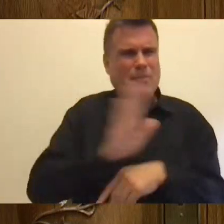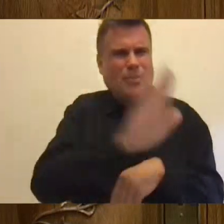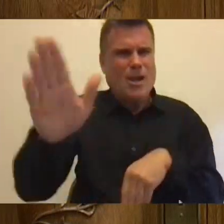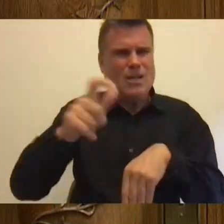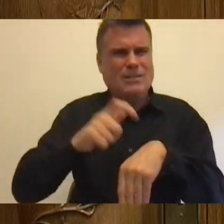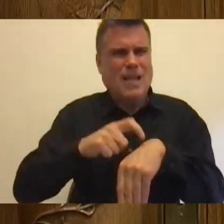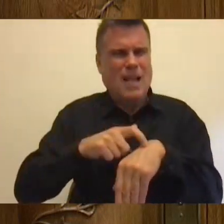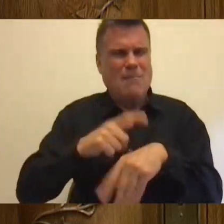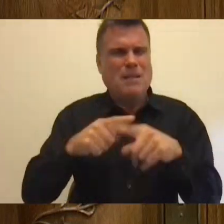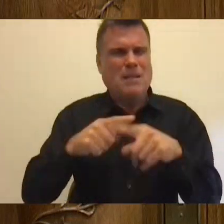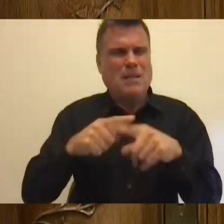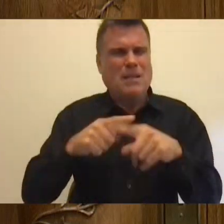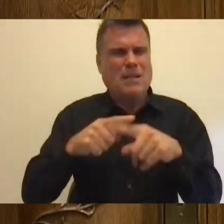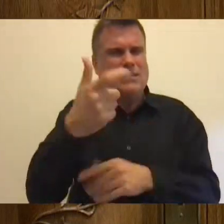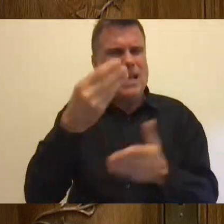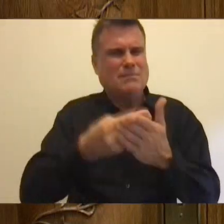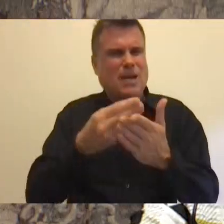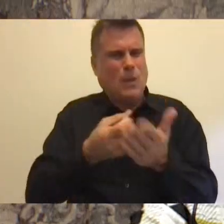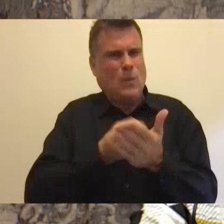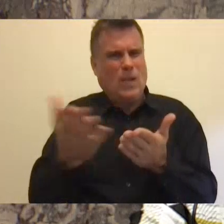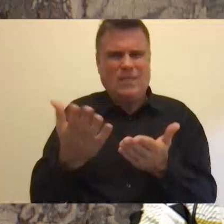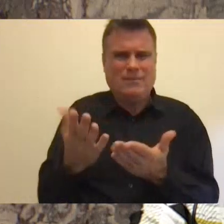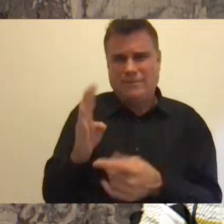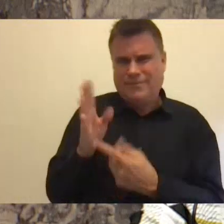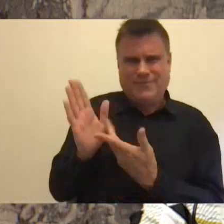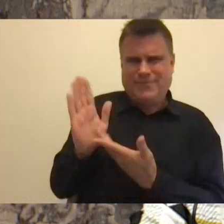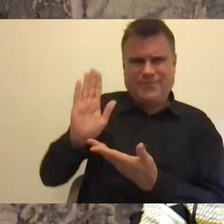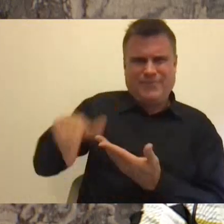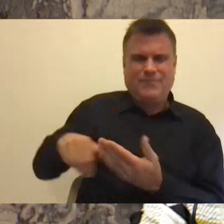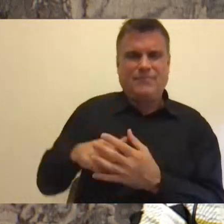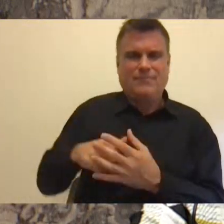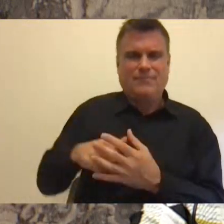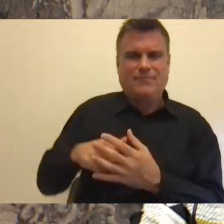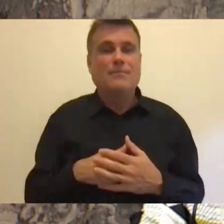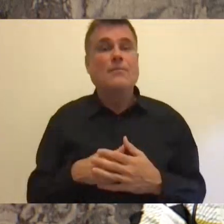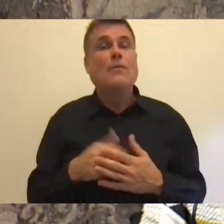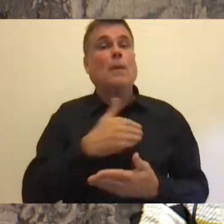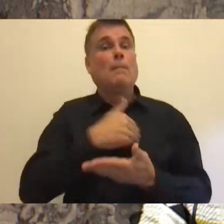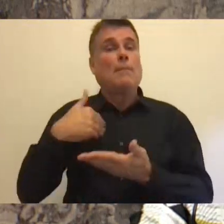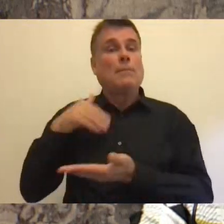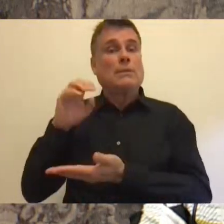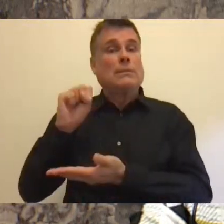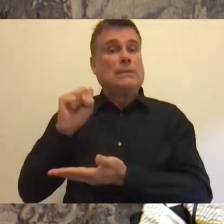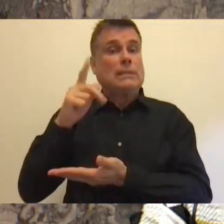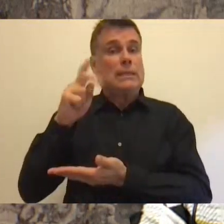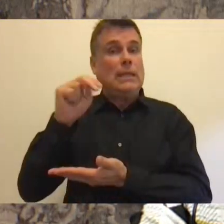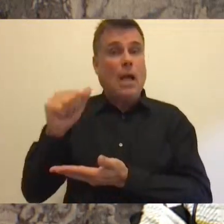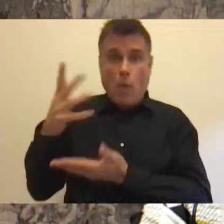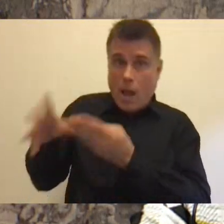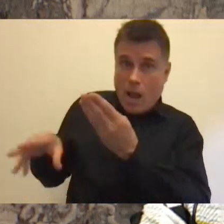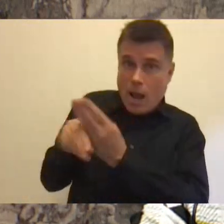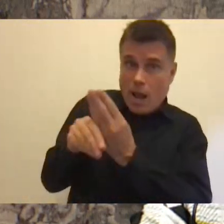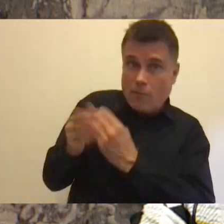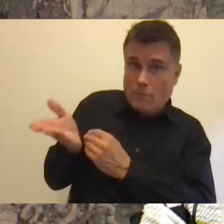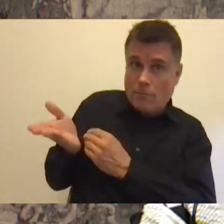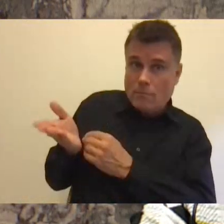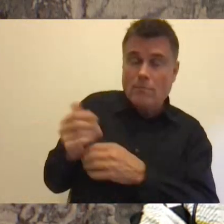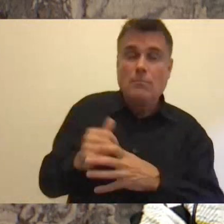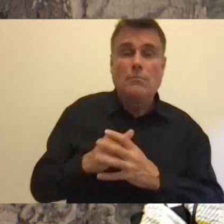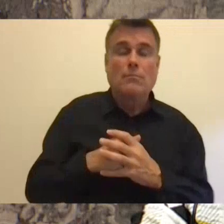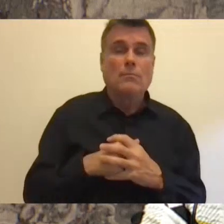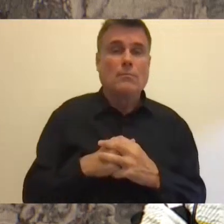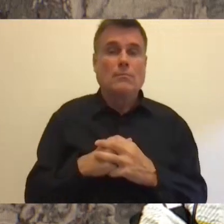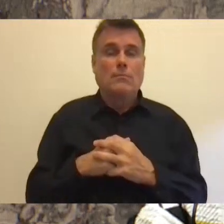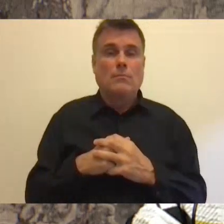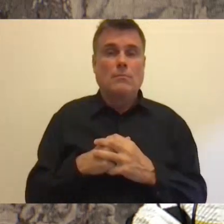Member for Skeena, supplemental. Mr. Speaker, I was a councillor for 8 years. I was a chief counsellor for